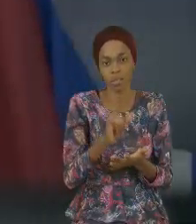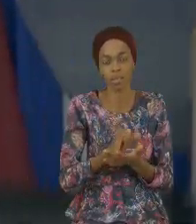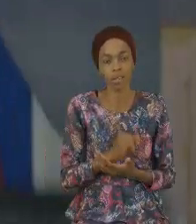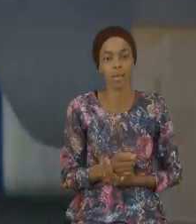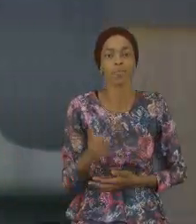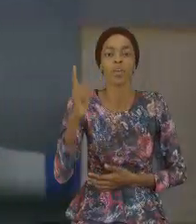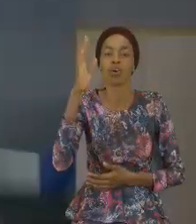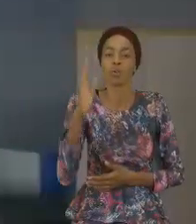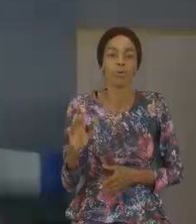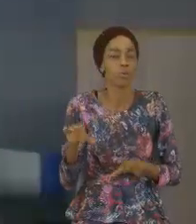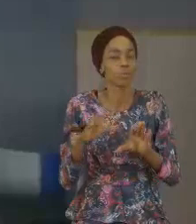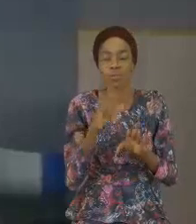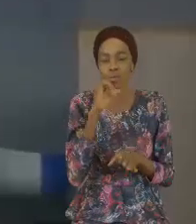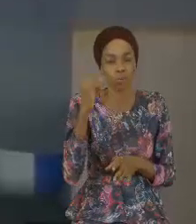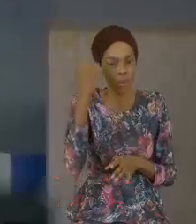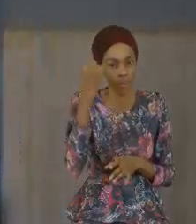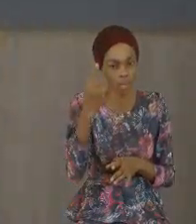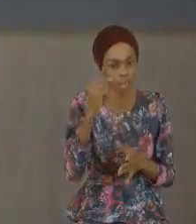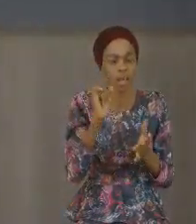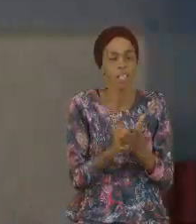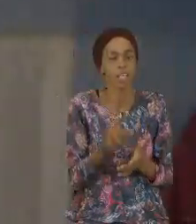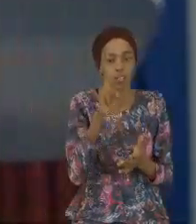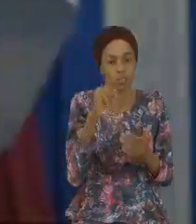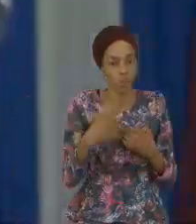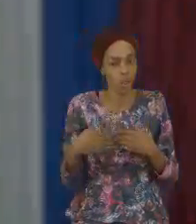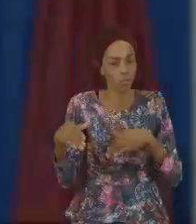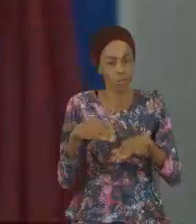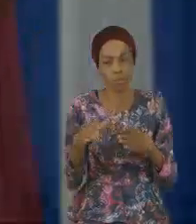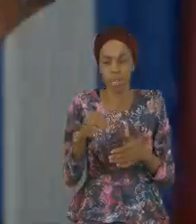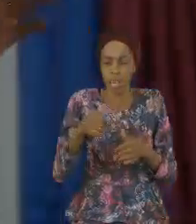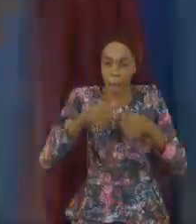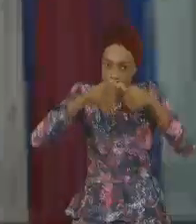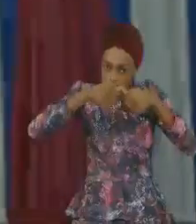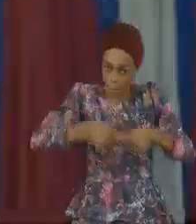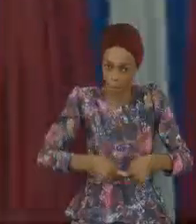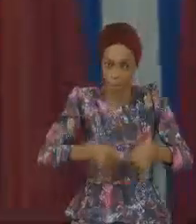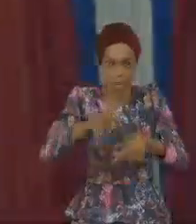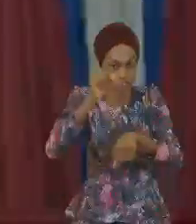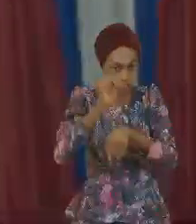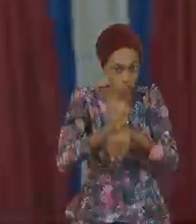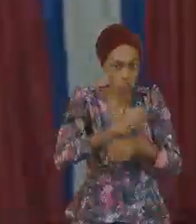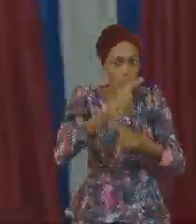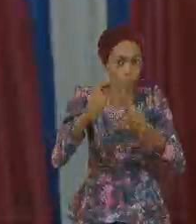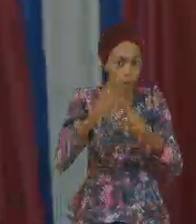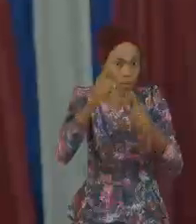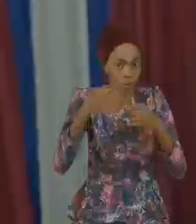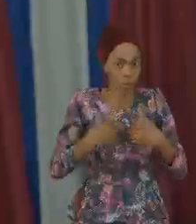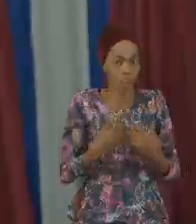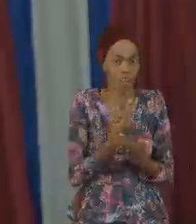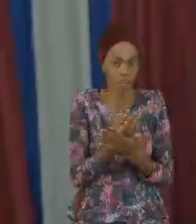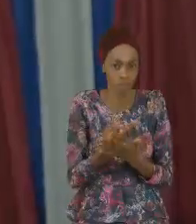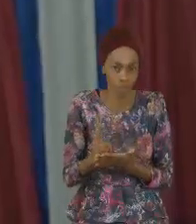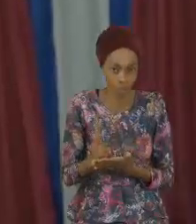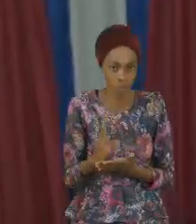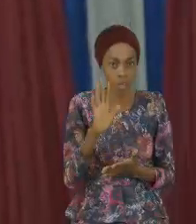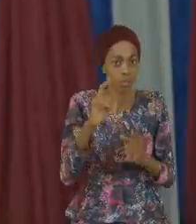God does not think you've done a permanent job when you have failed. Your